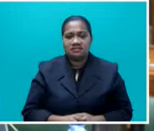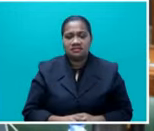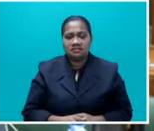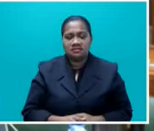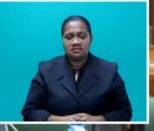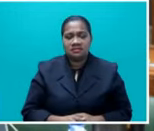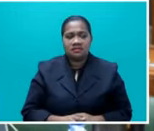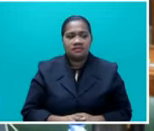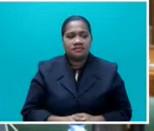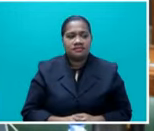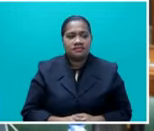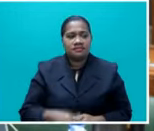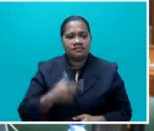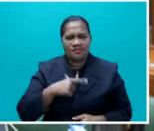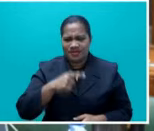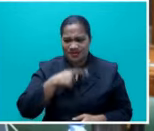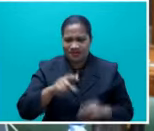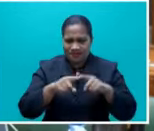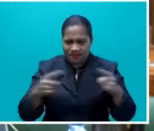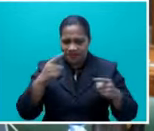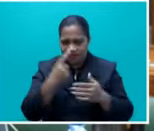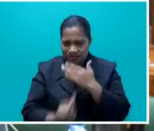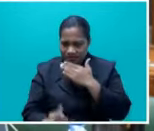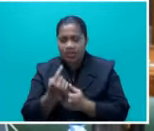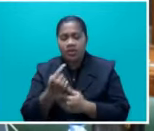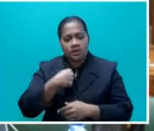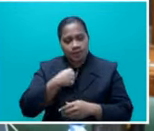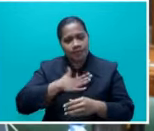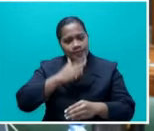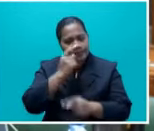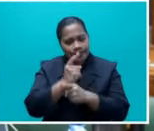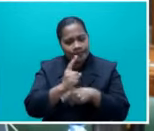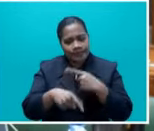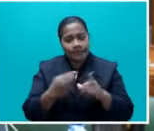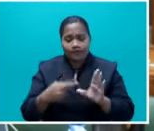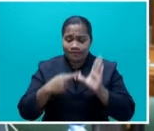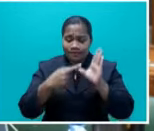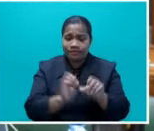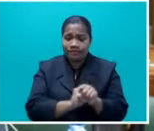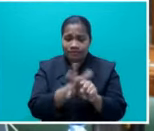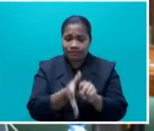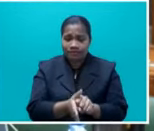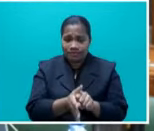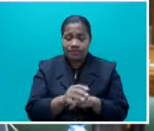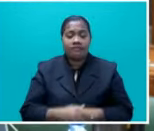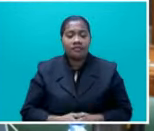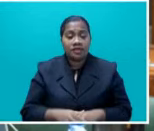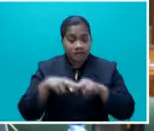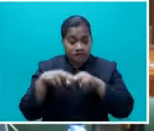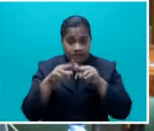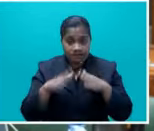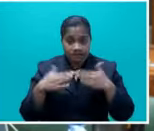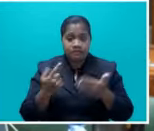of the ramifications, Madam Speaker. Let me talk about the response to COVID-19. Fiji, Madam Speaker, is moving forward